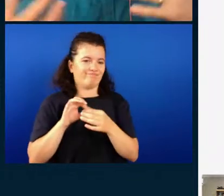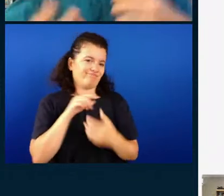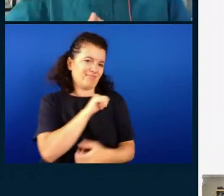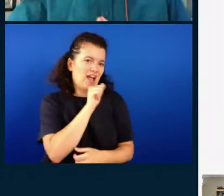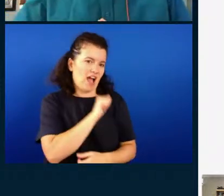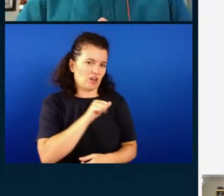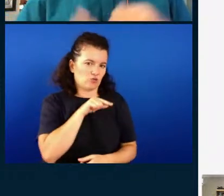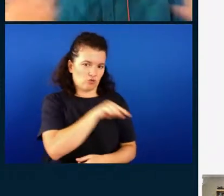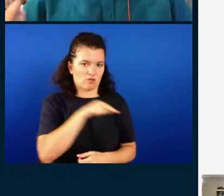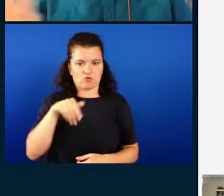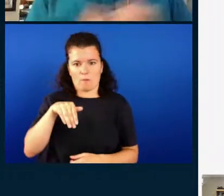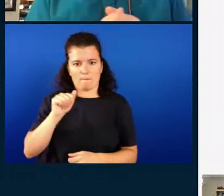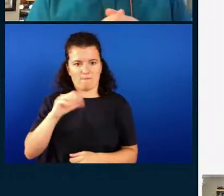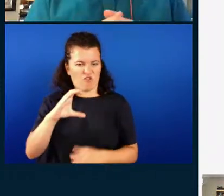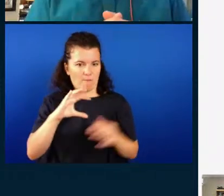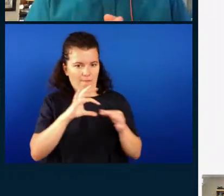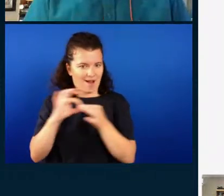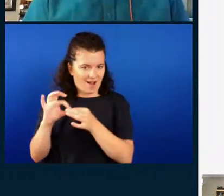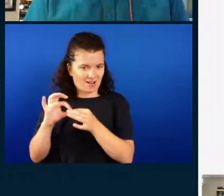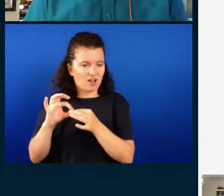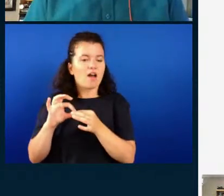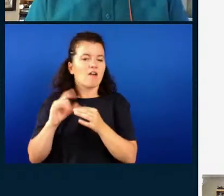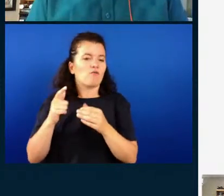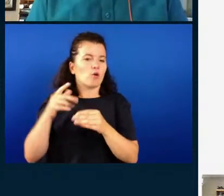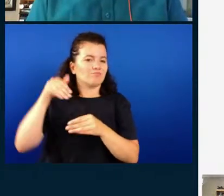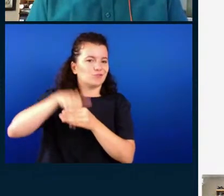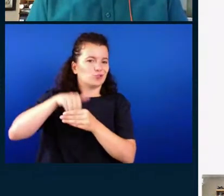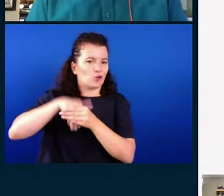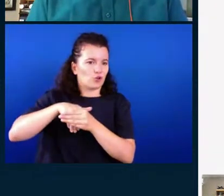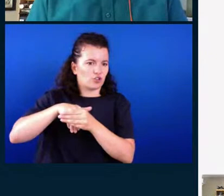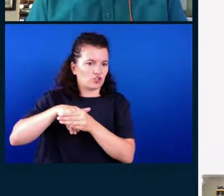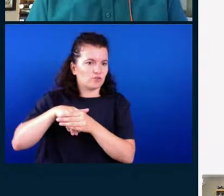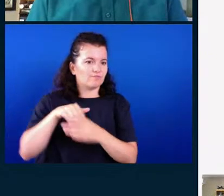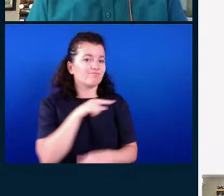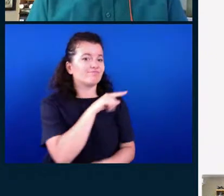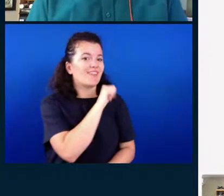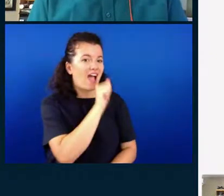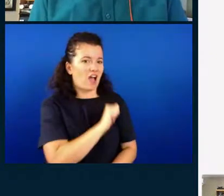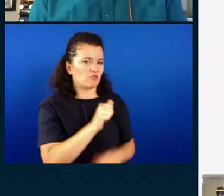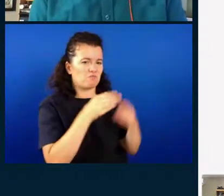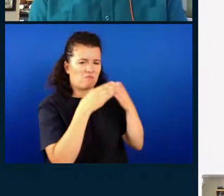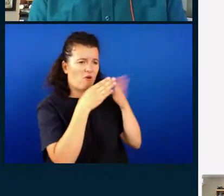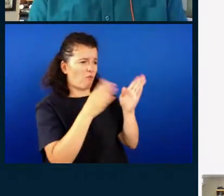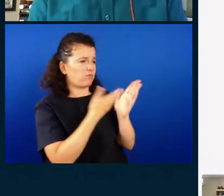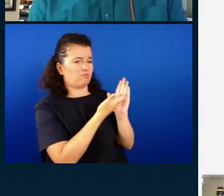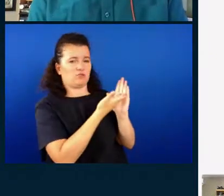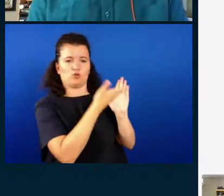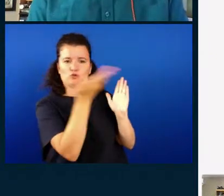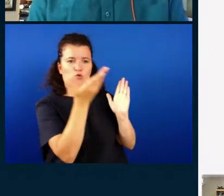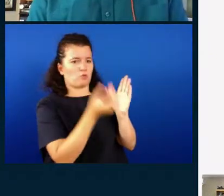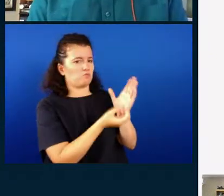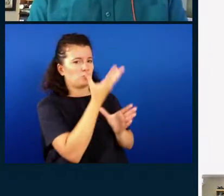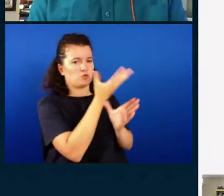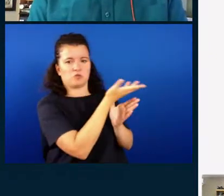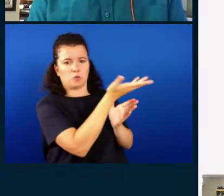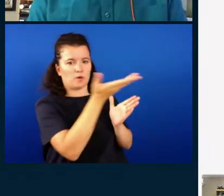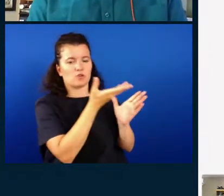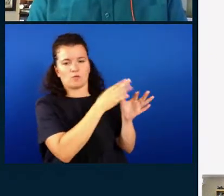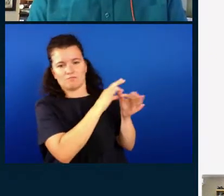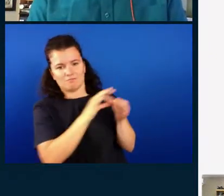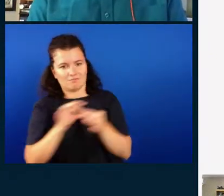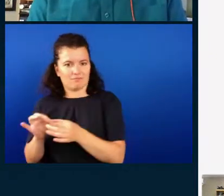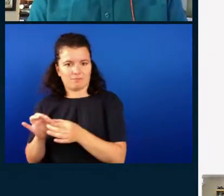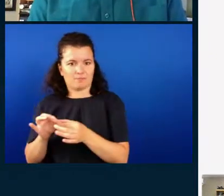storage backend. So that's all it is. Azurite is a cool open source tool that's out there and works well. So now I'll